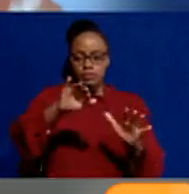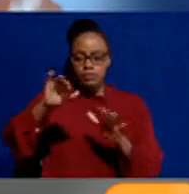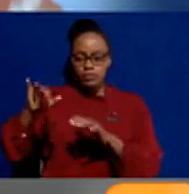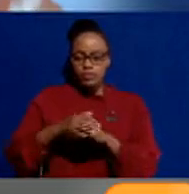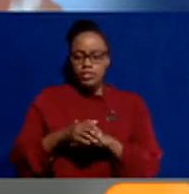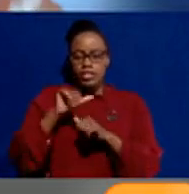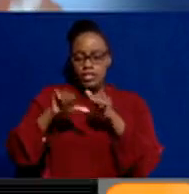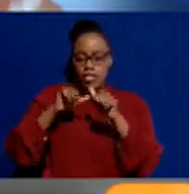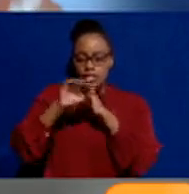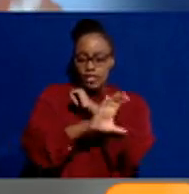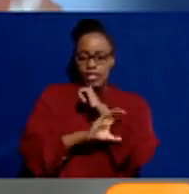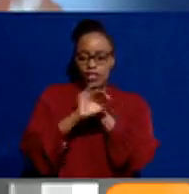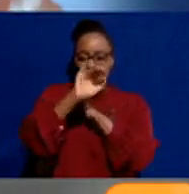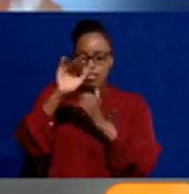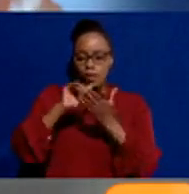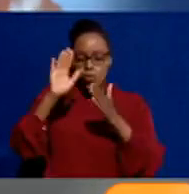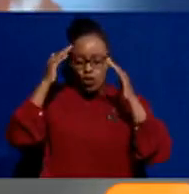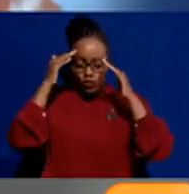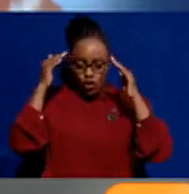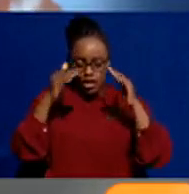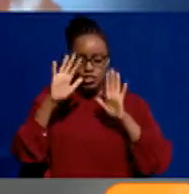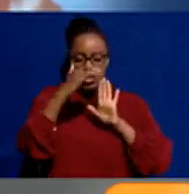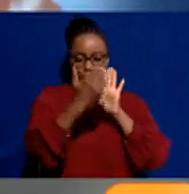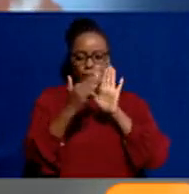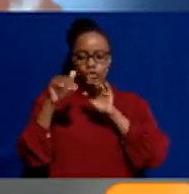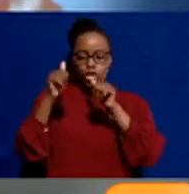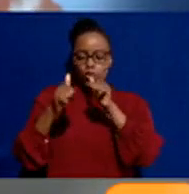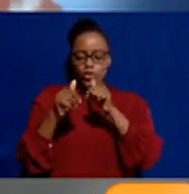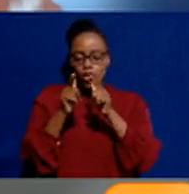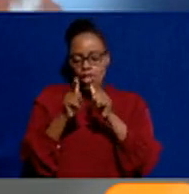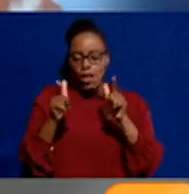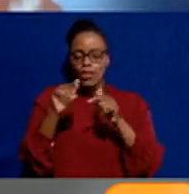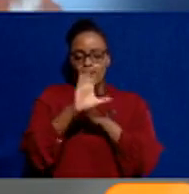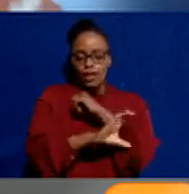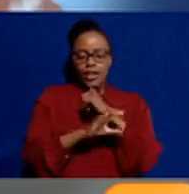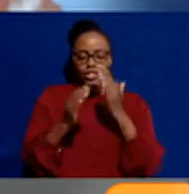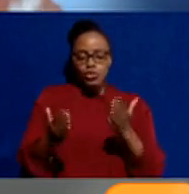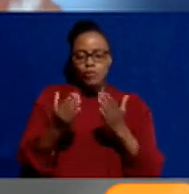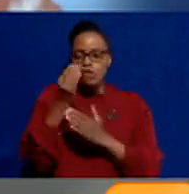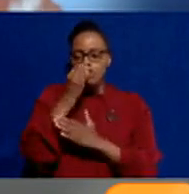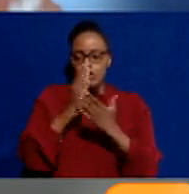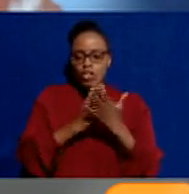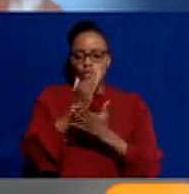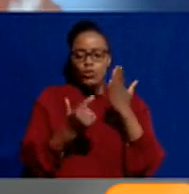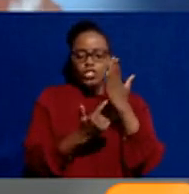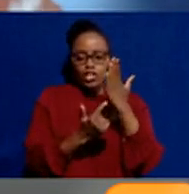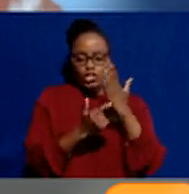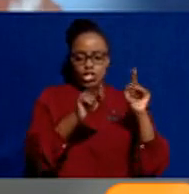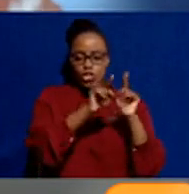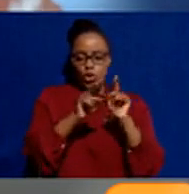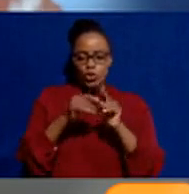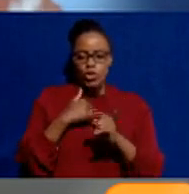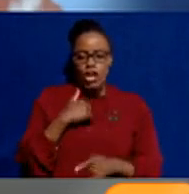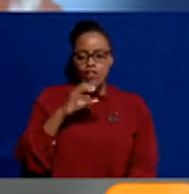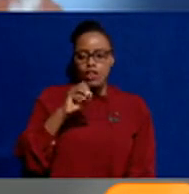And scientists in the country have called for more focus on approaches that will see the country boost food security through technology as well as